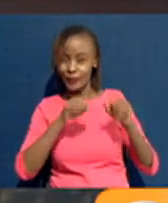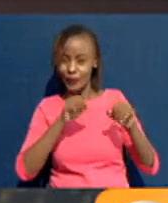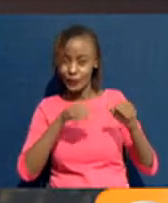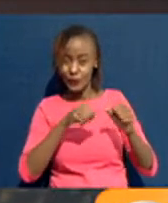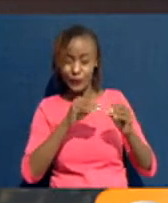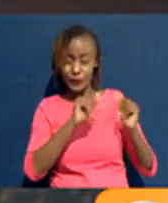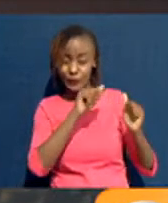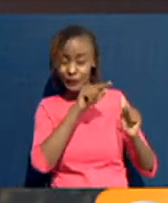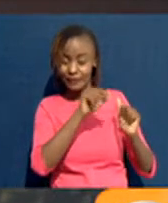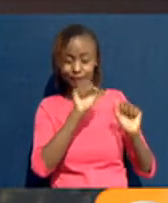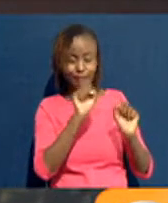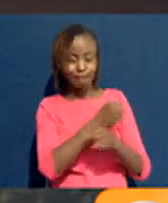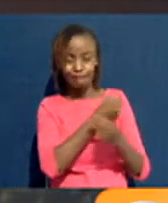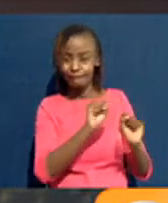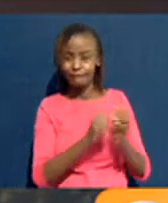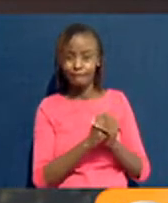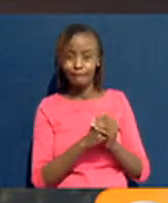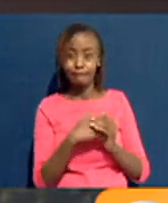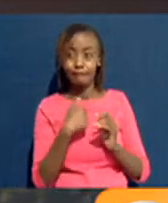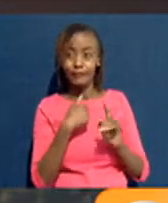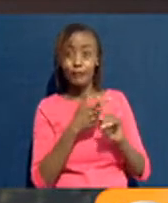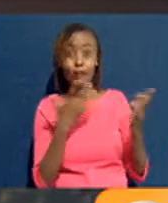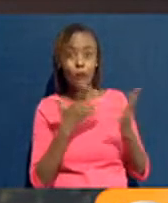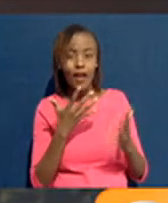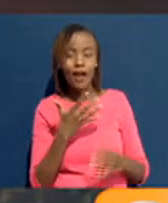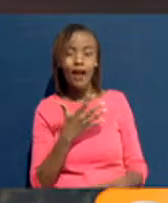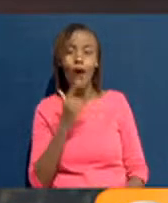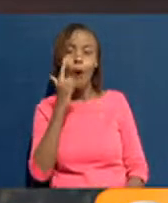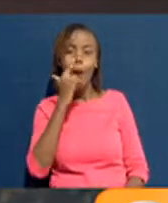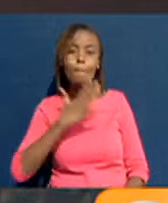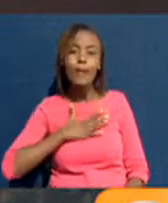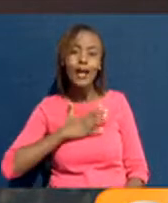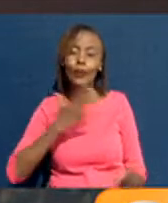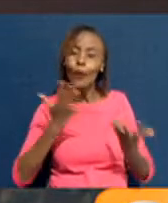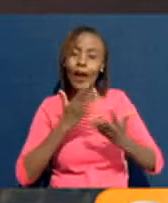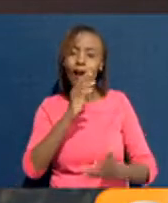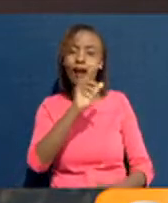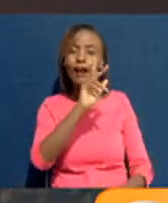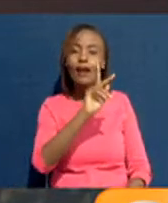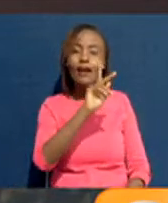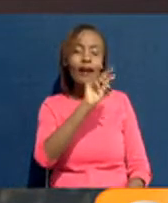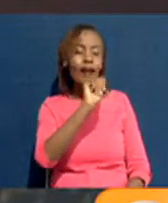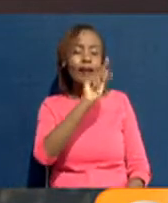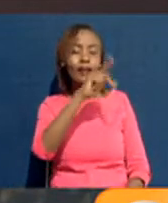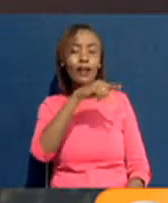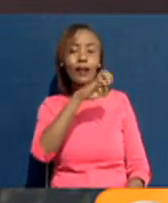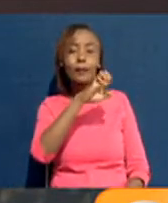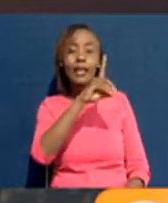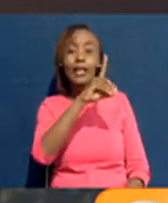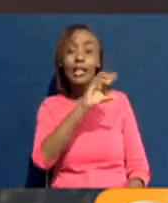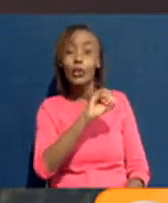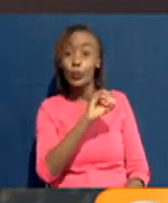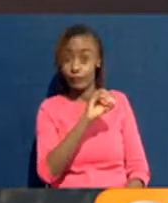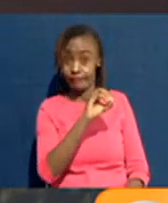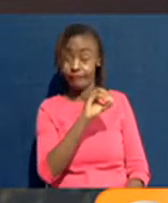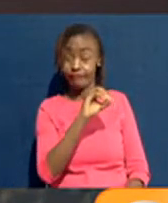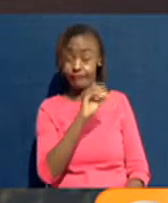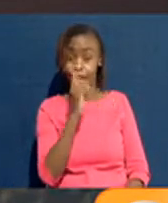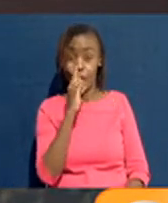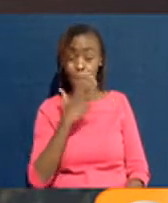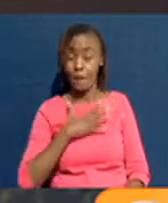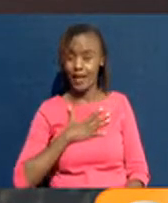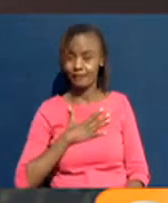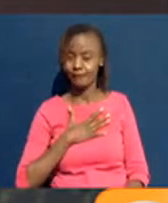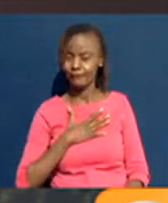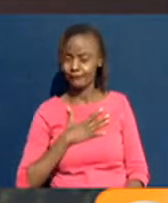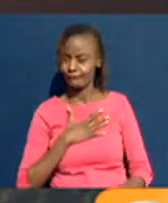mean, I come from Kapedo. I mean, let's localize this discussion. Mm. I come from Kapedo. And in